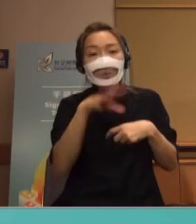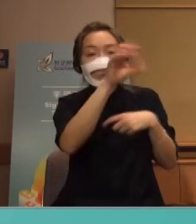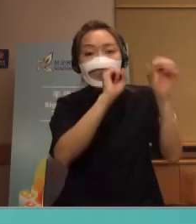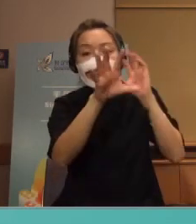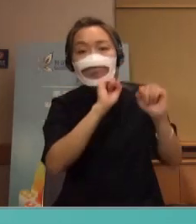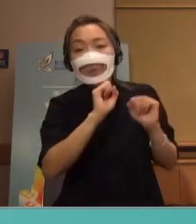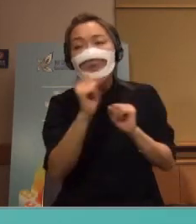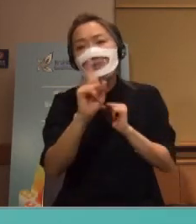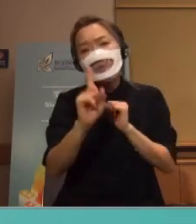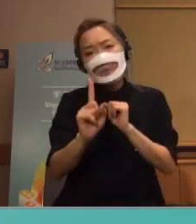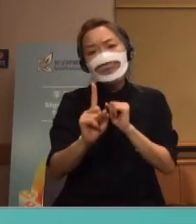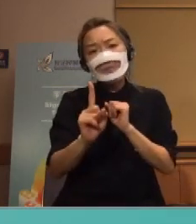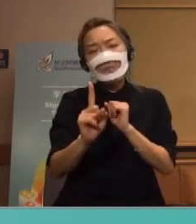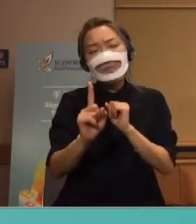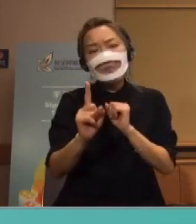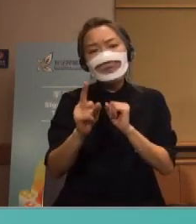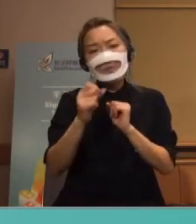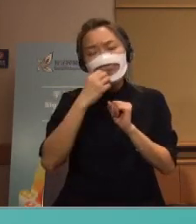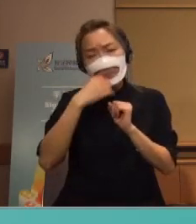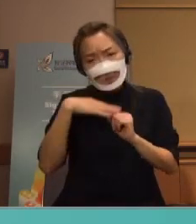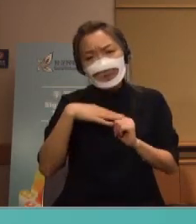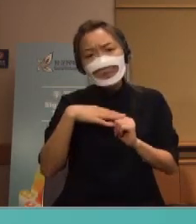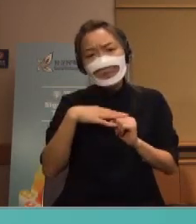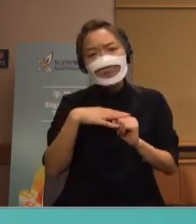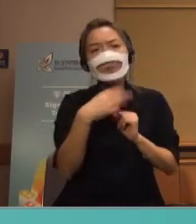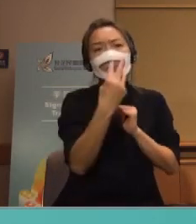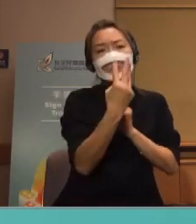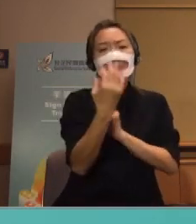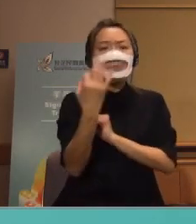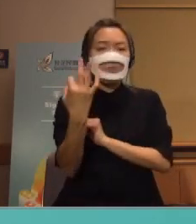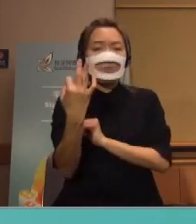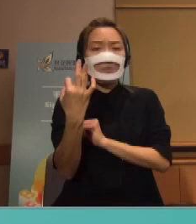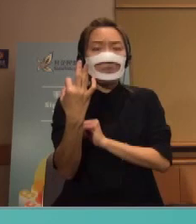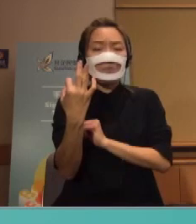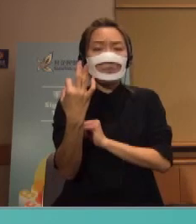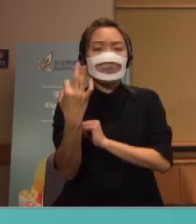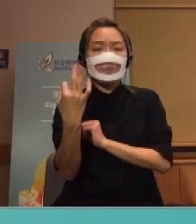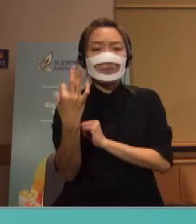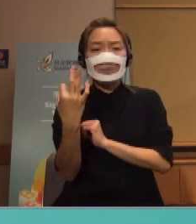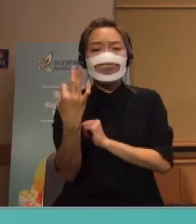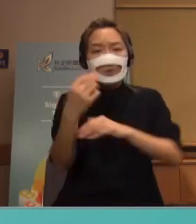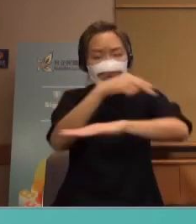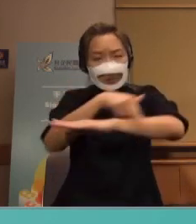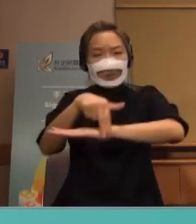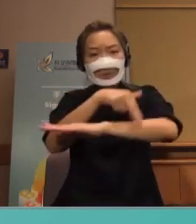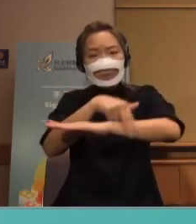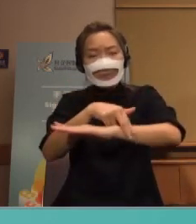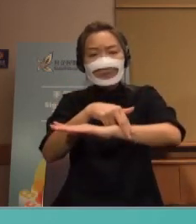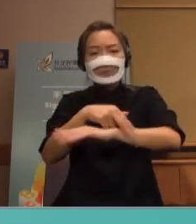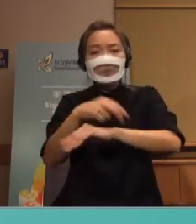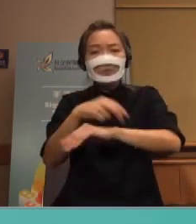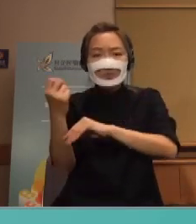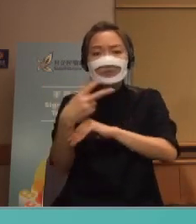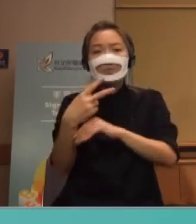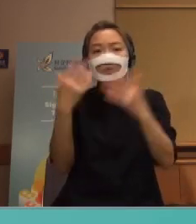part in Web3 is one is the actual project itself, and second is the token itself, right? Most of the people putting focus on the token.